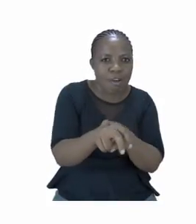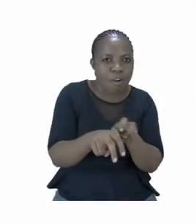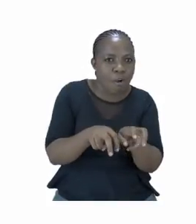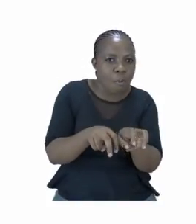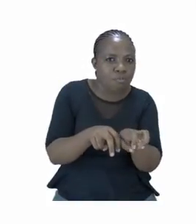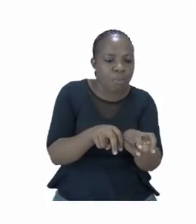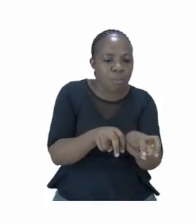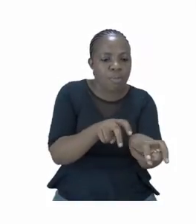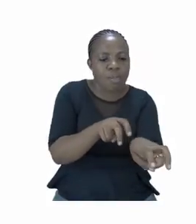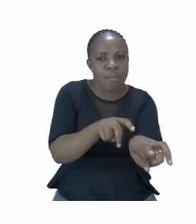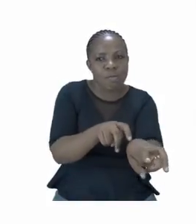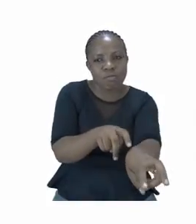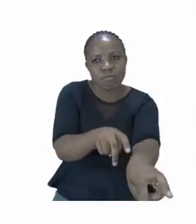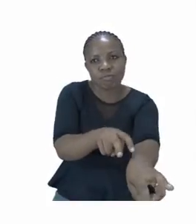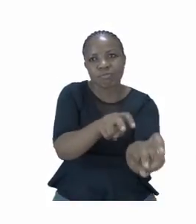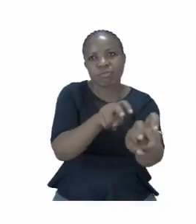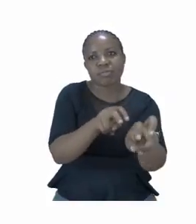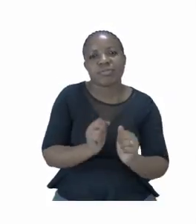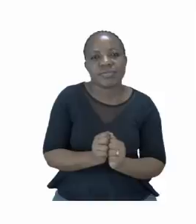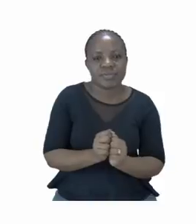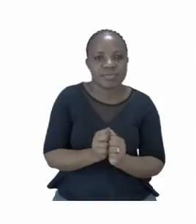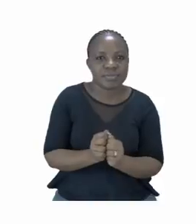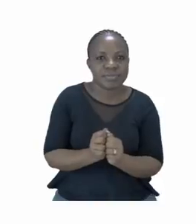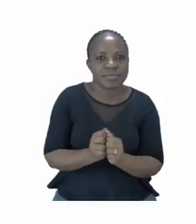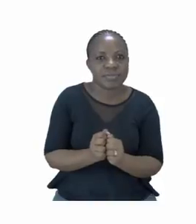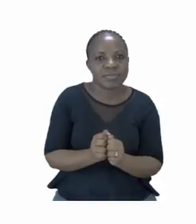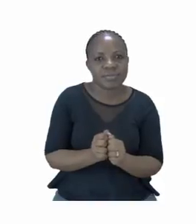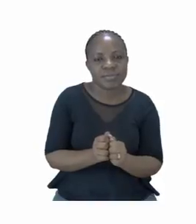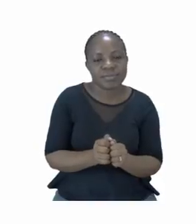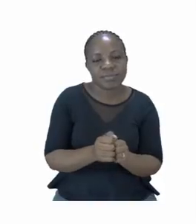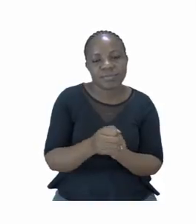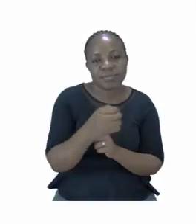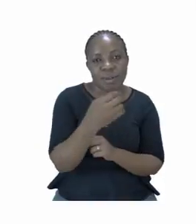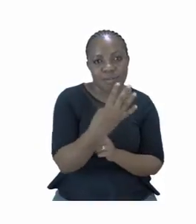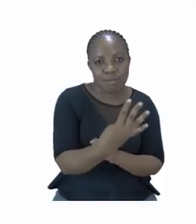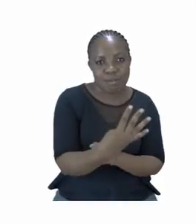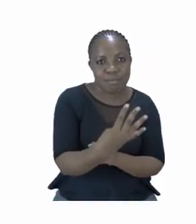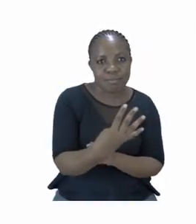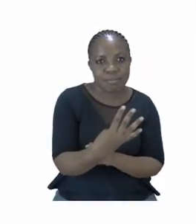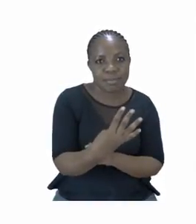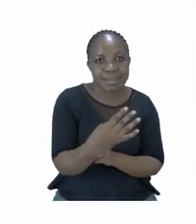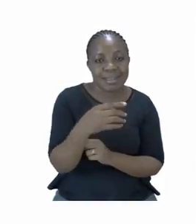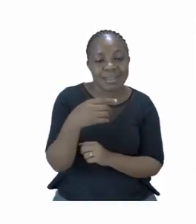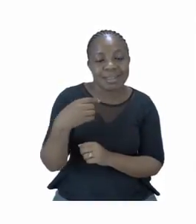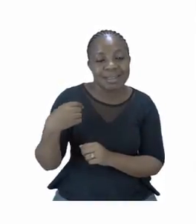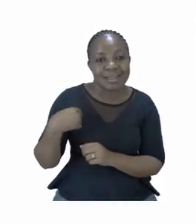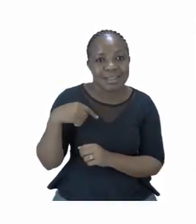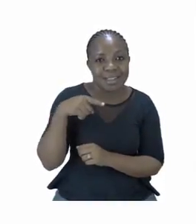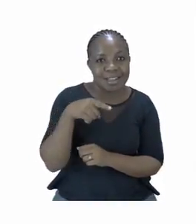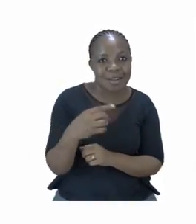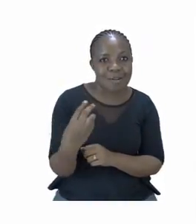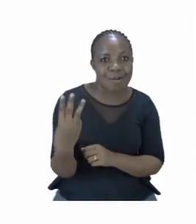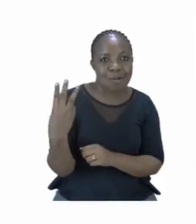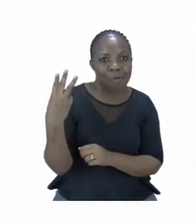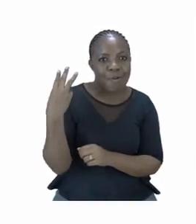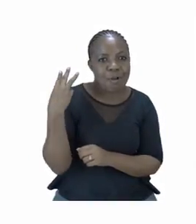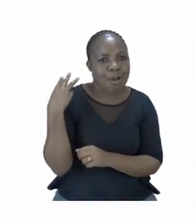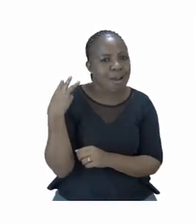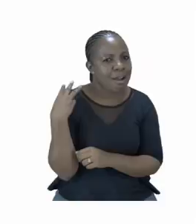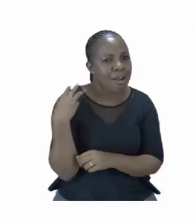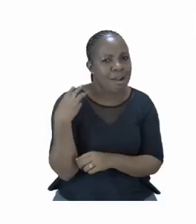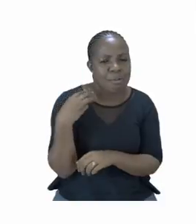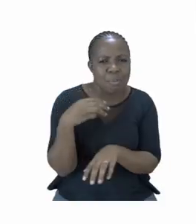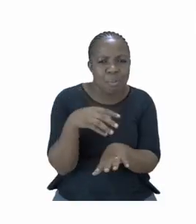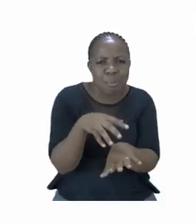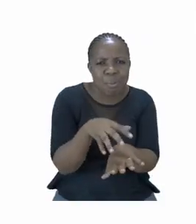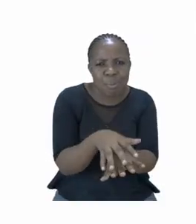the mice. The fourth one says, he was too slow